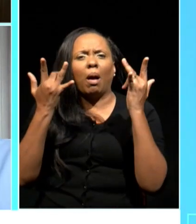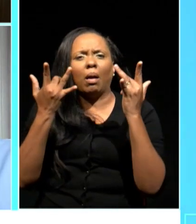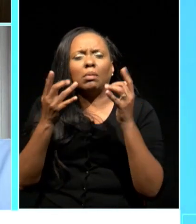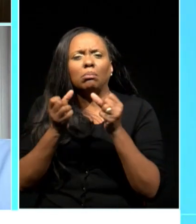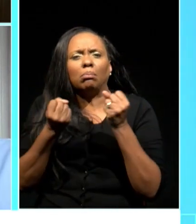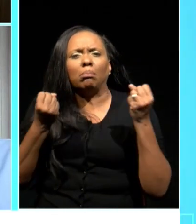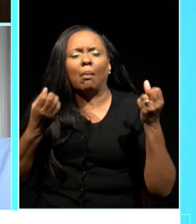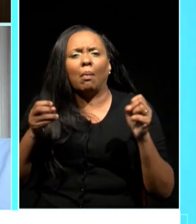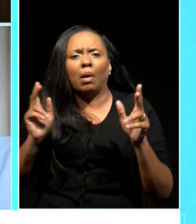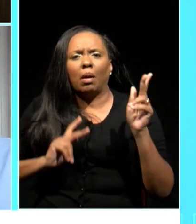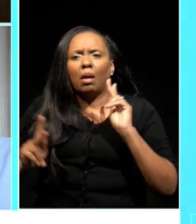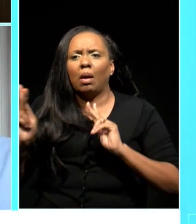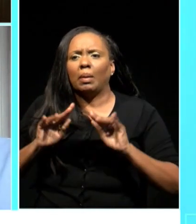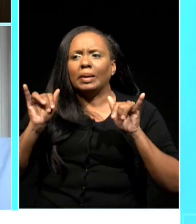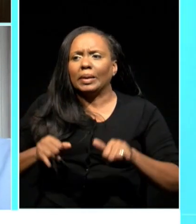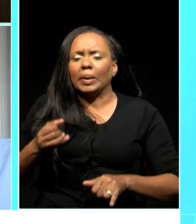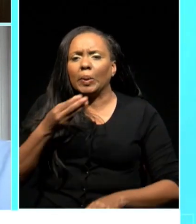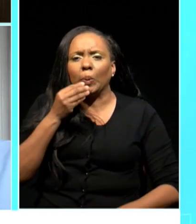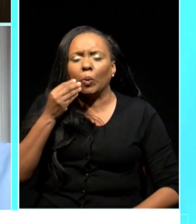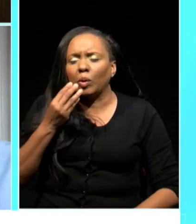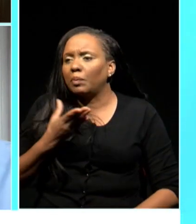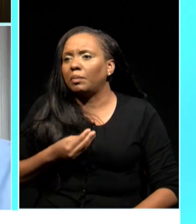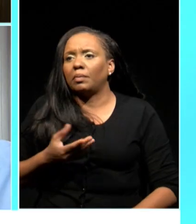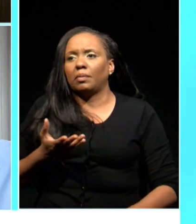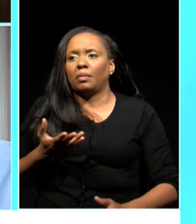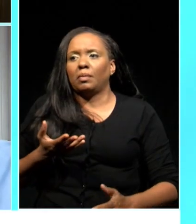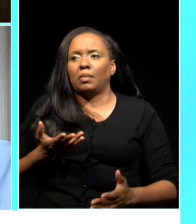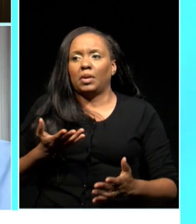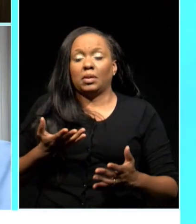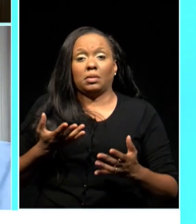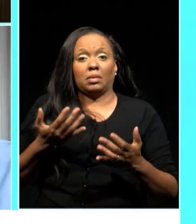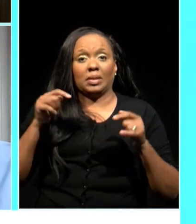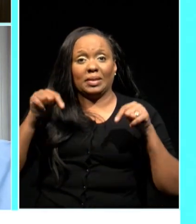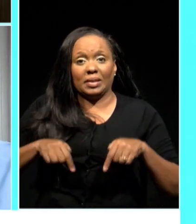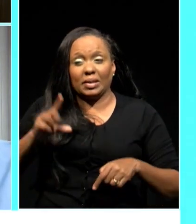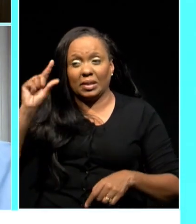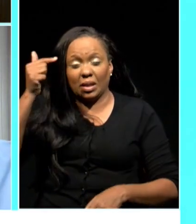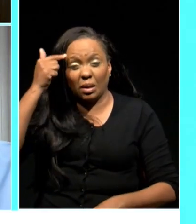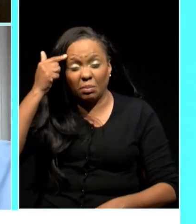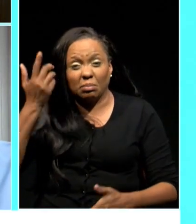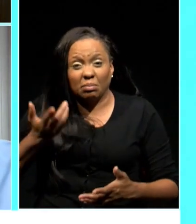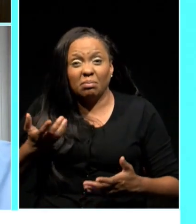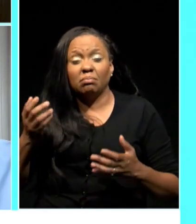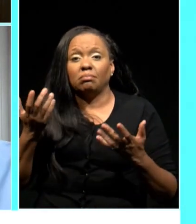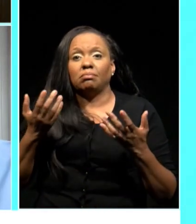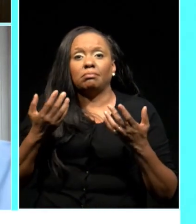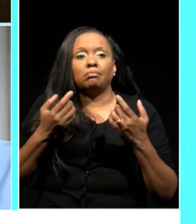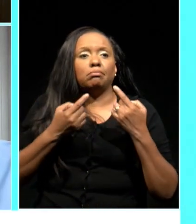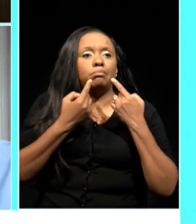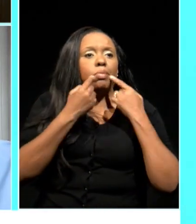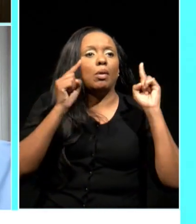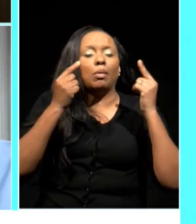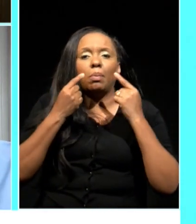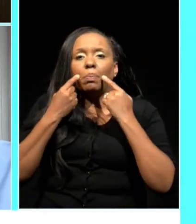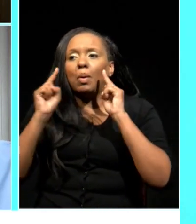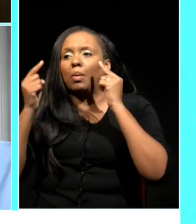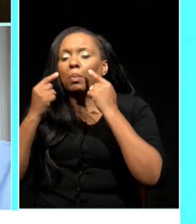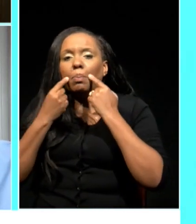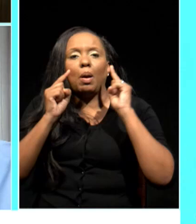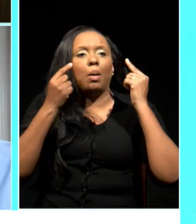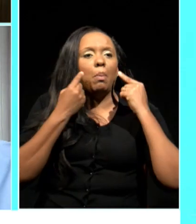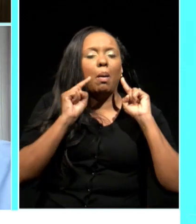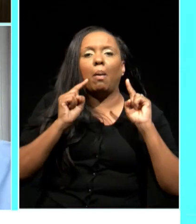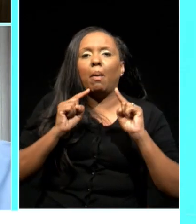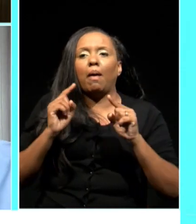who are disillusioned, even while this government is able to, achieve this remarkable